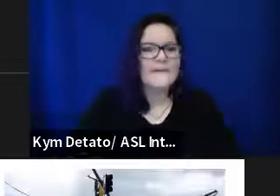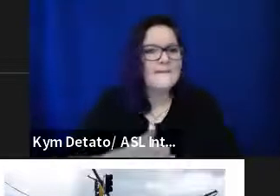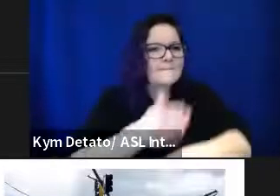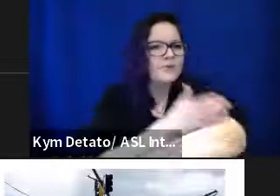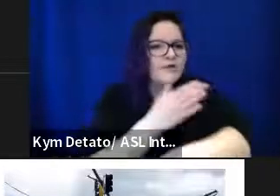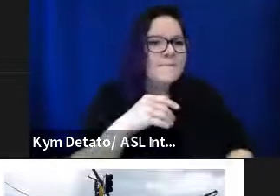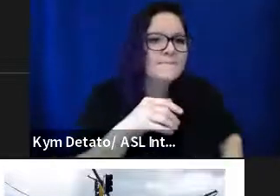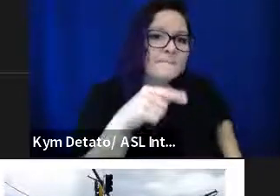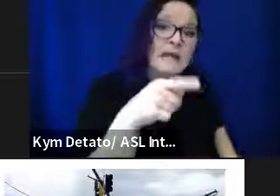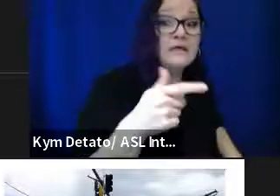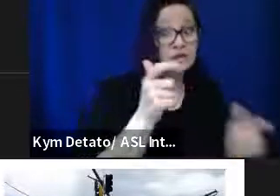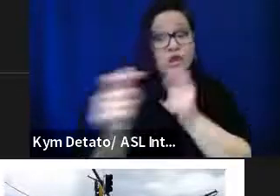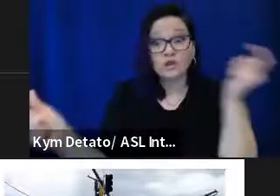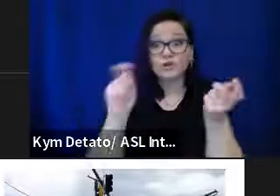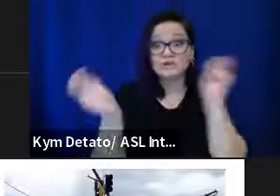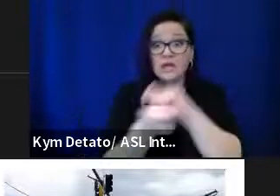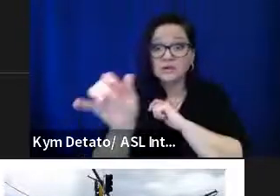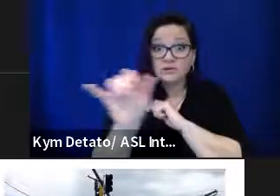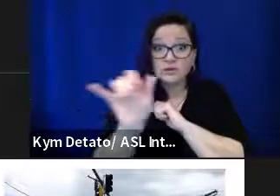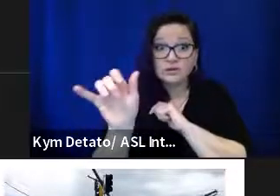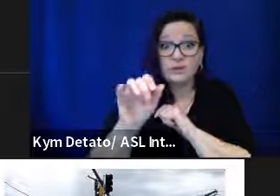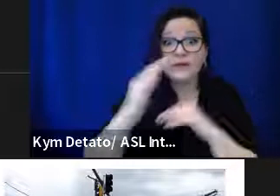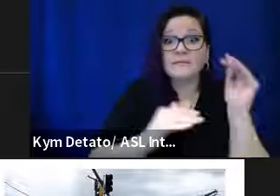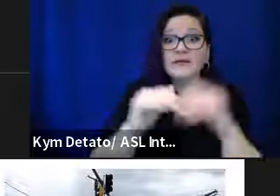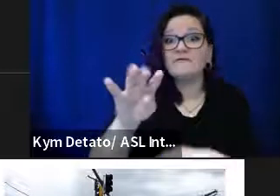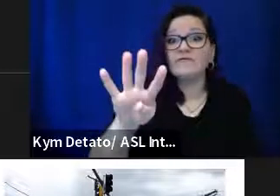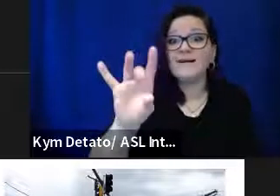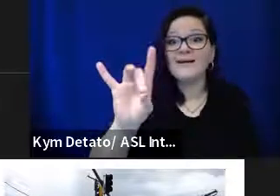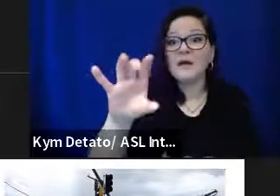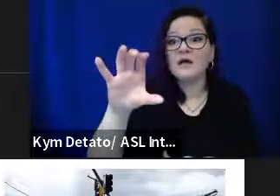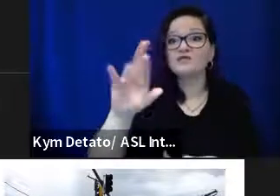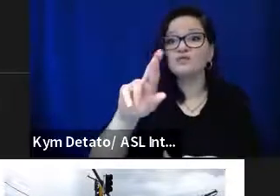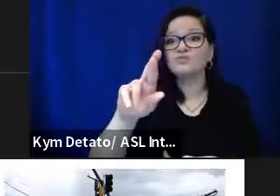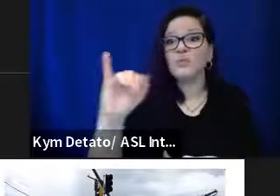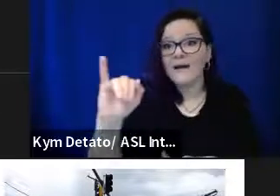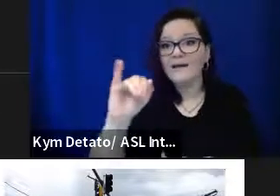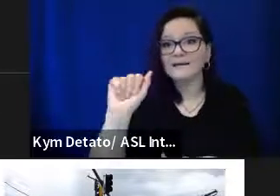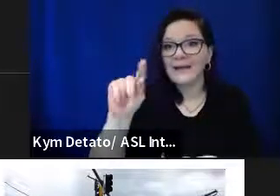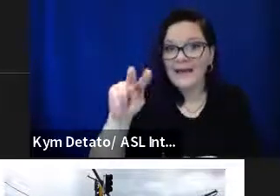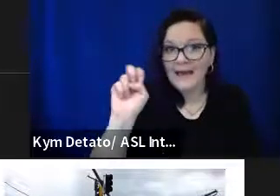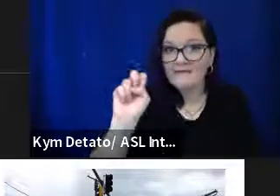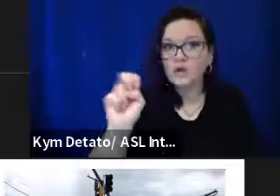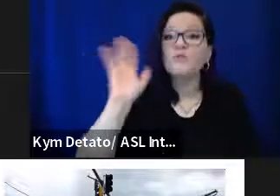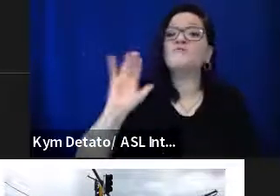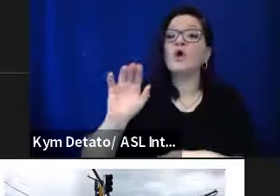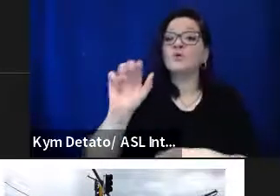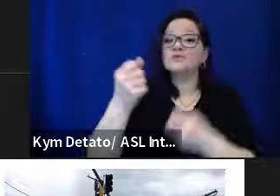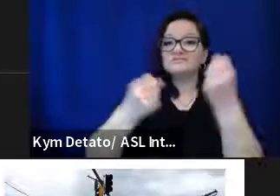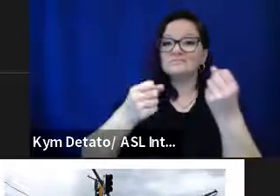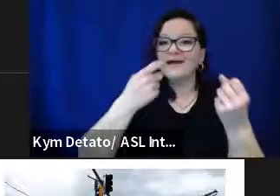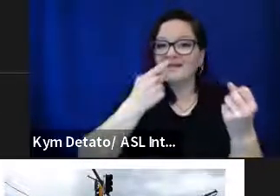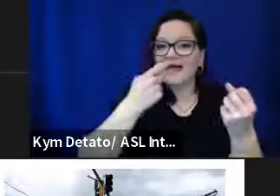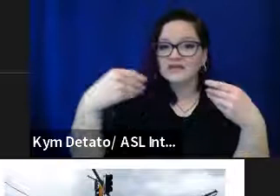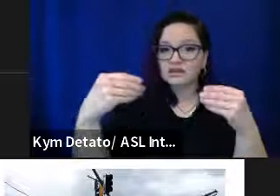This is quite a transformation at the building at 4800 Rhode Island Avenue. This is a former auto glass shop. And I think this is